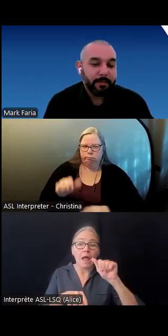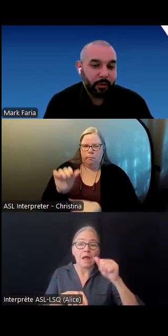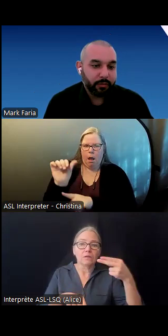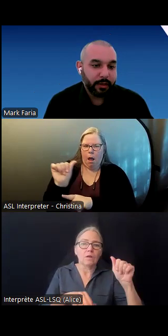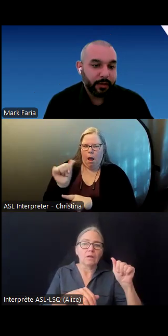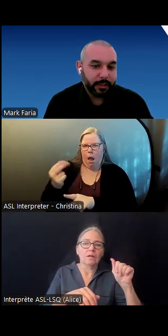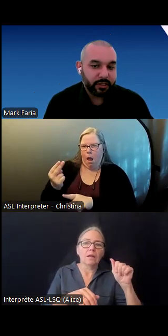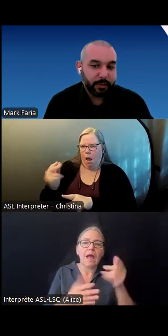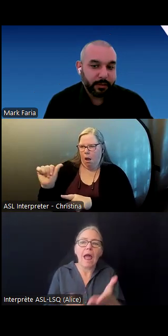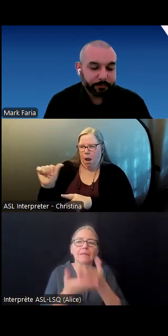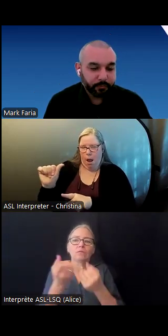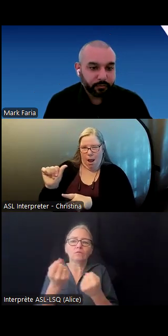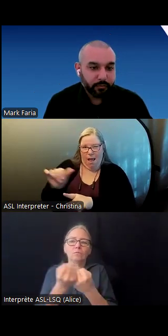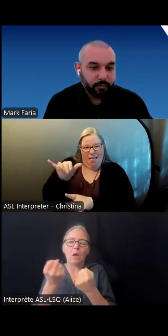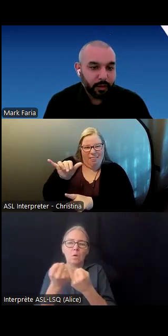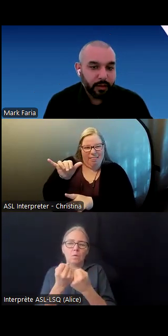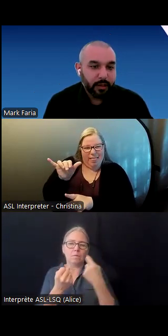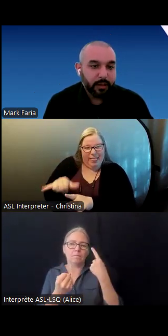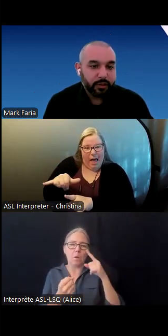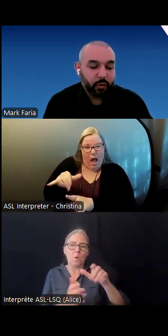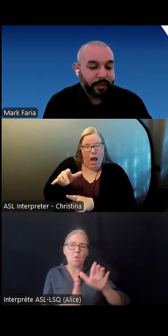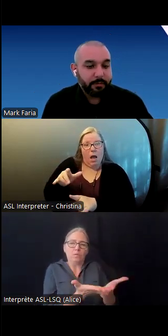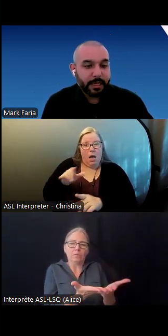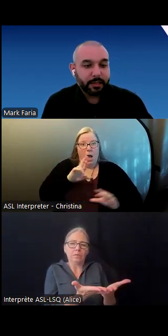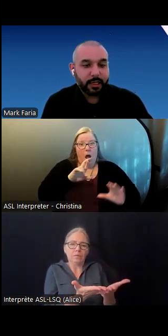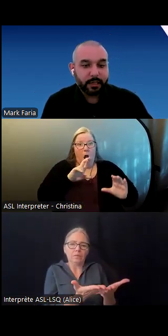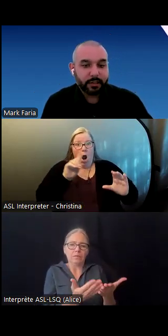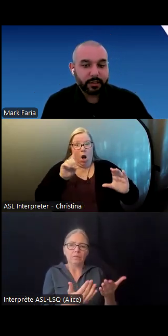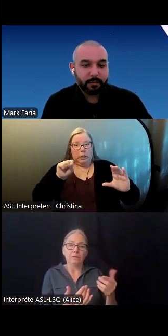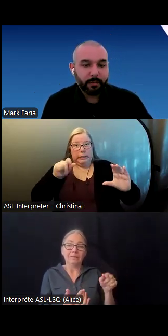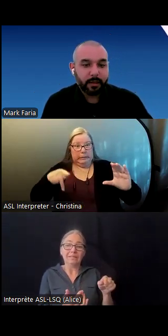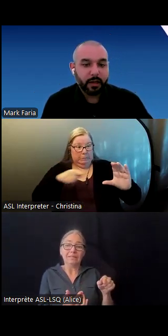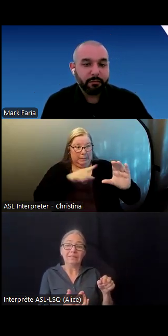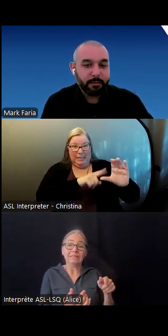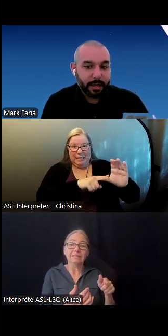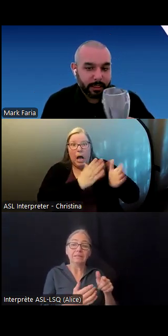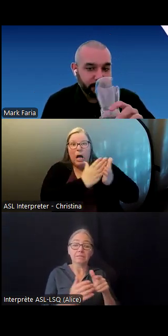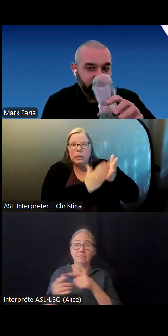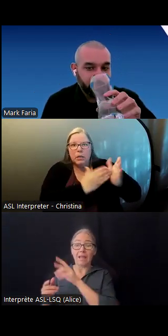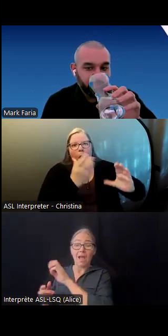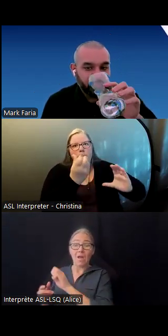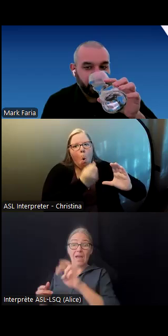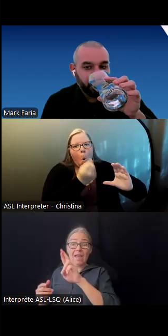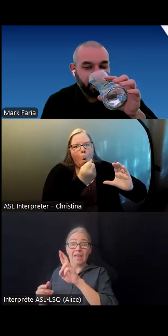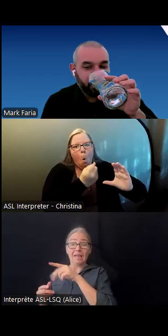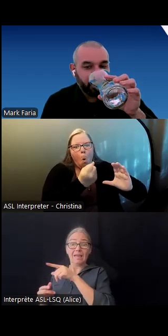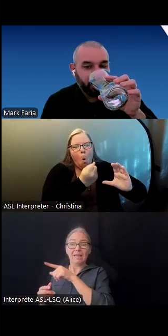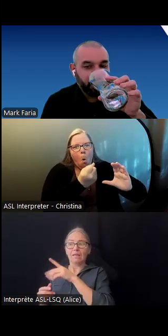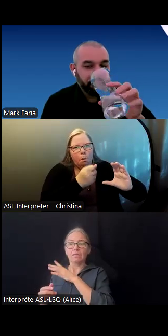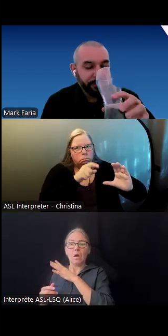holdback amount in the RDSP. So what that means is government money